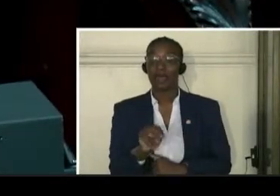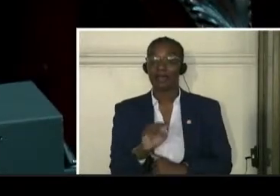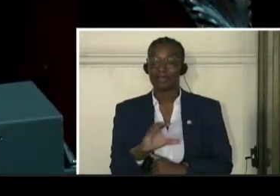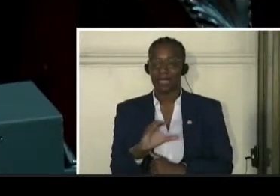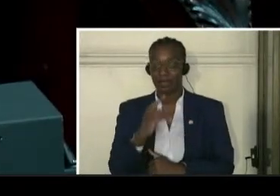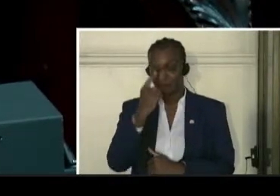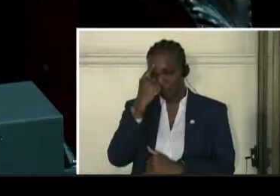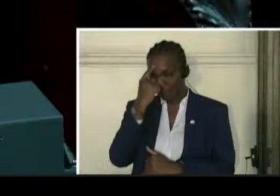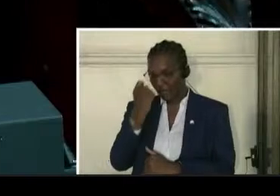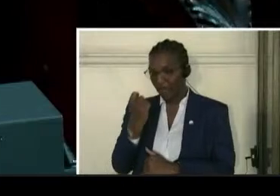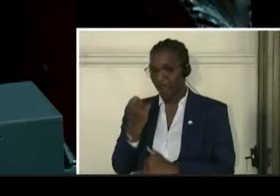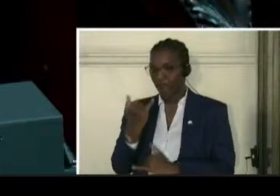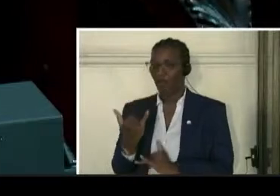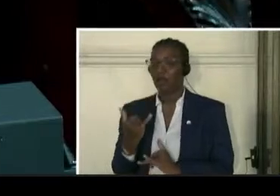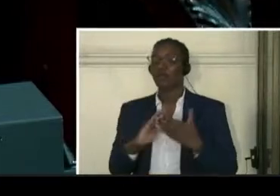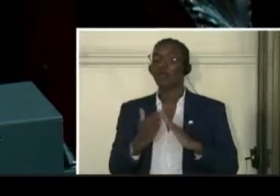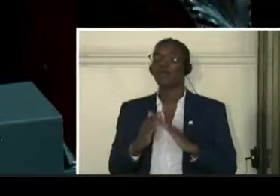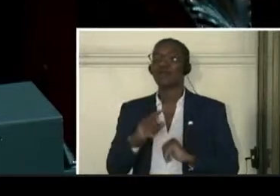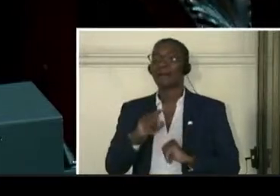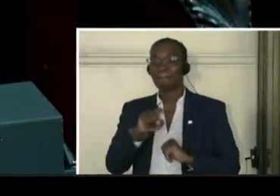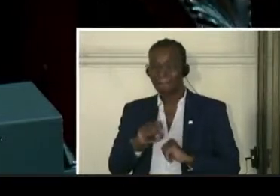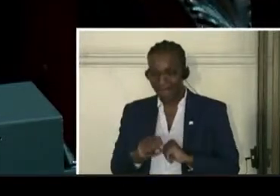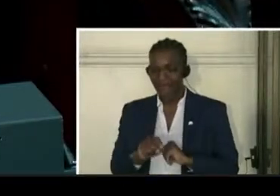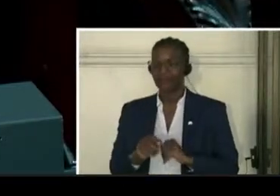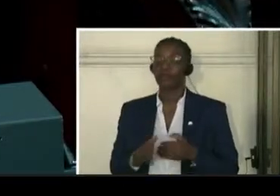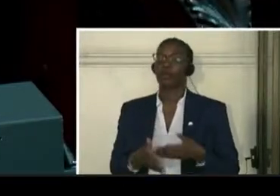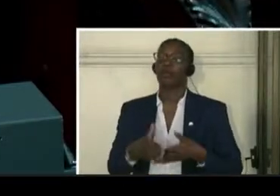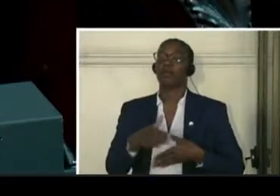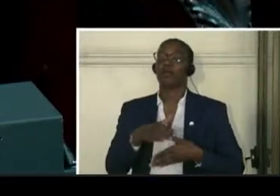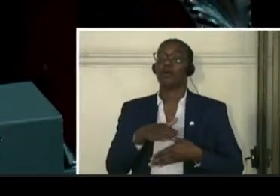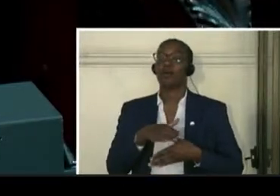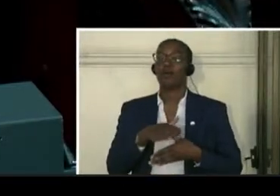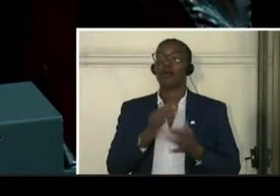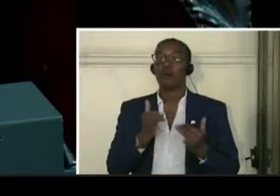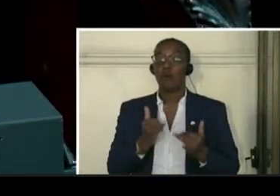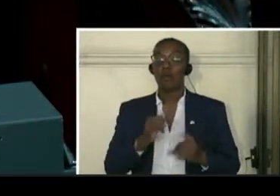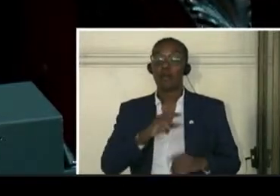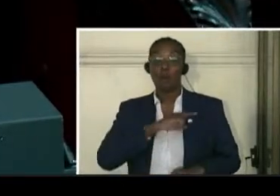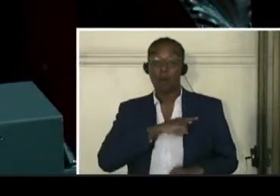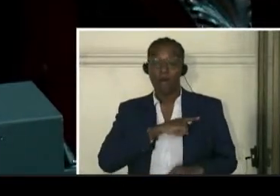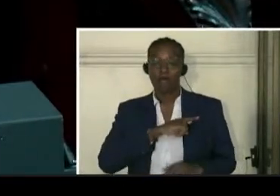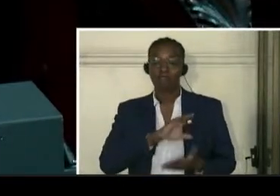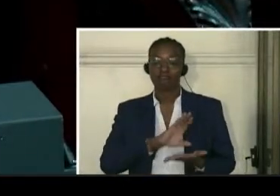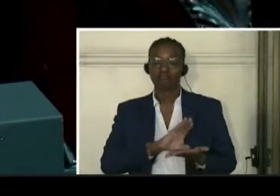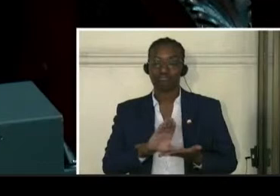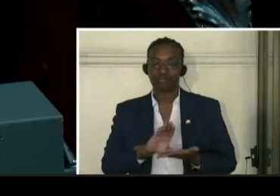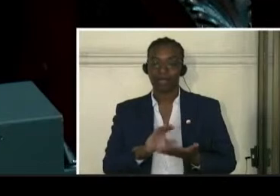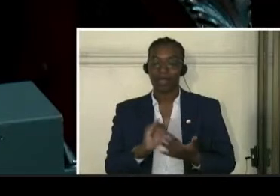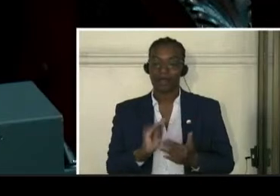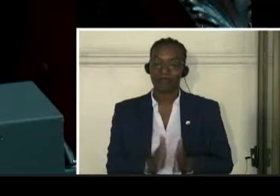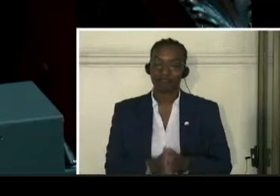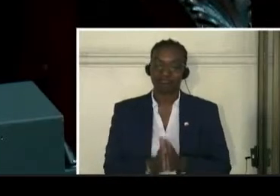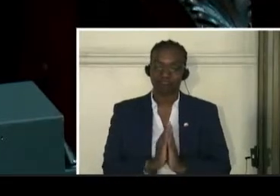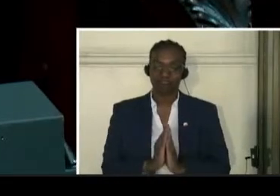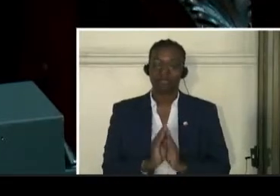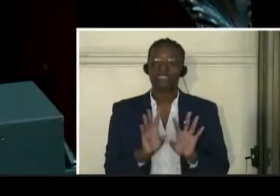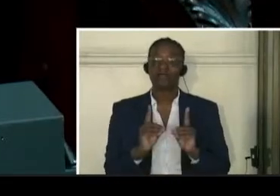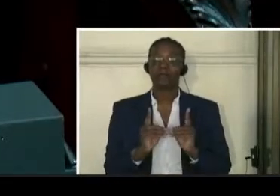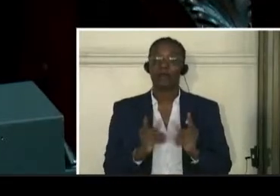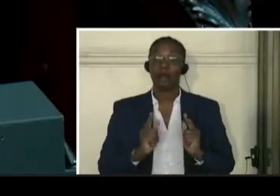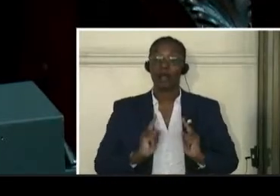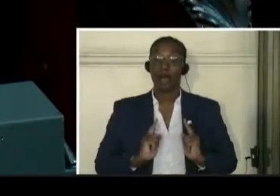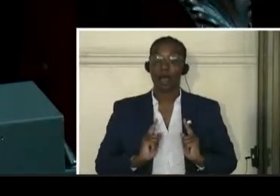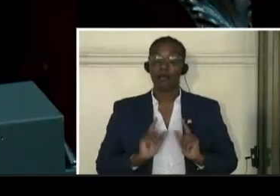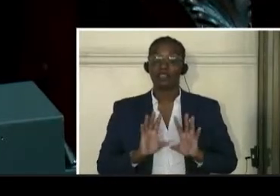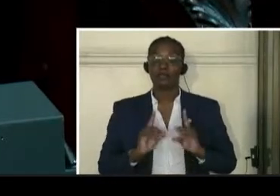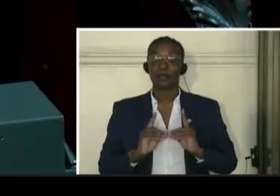that the people of our communities should be prioritized. Hence, the funding that the department requests will allow the department to go